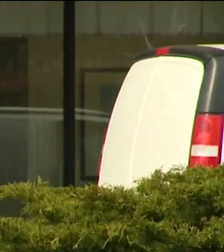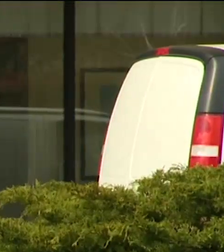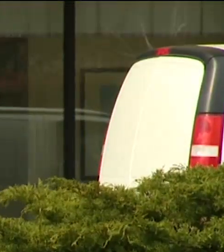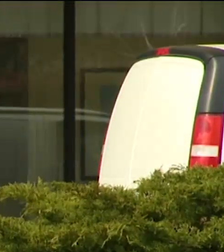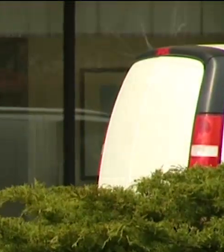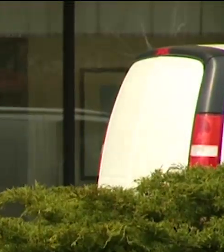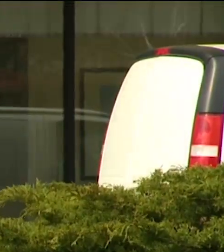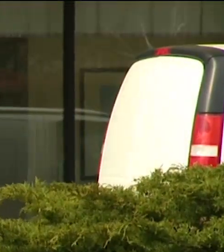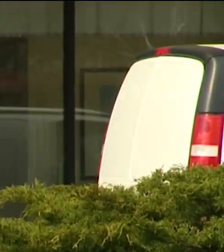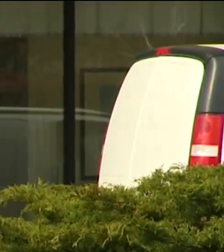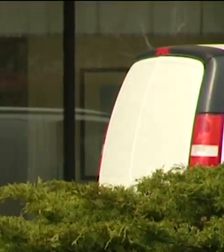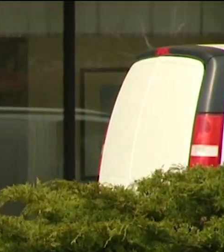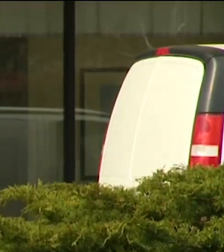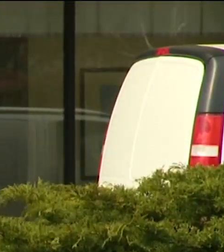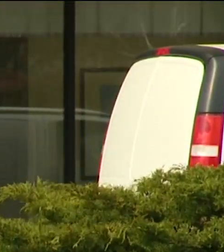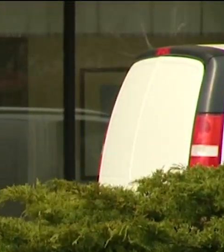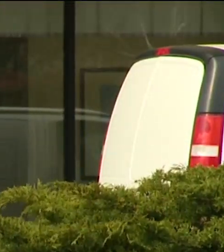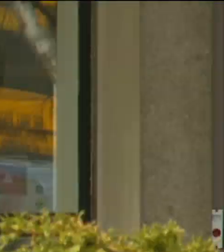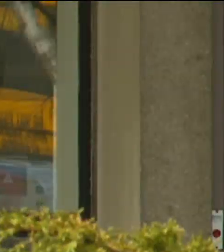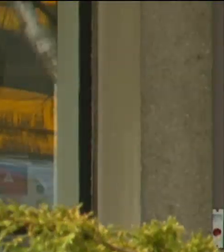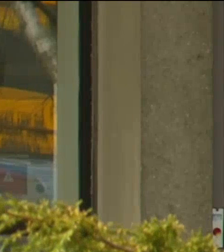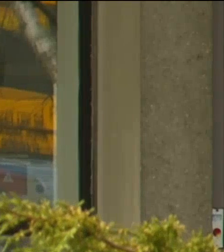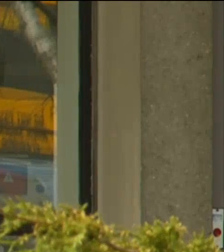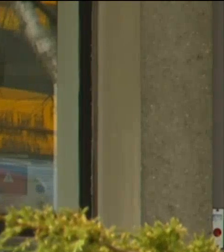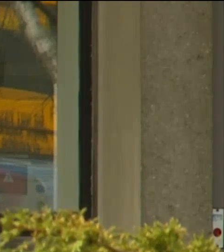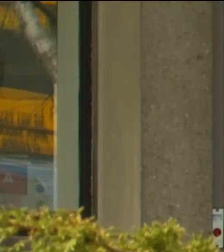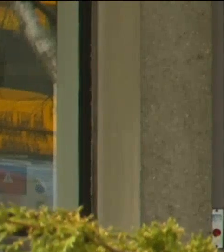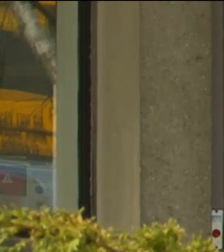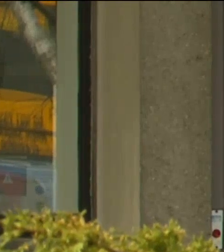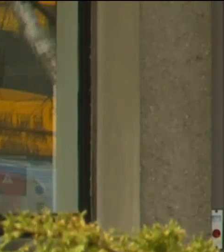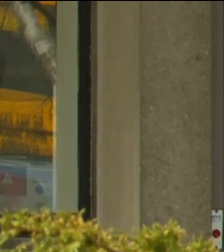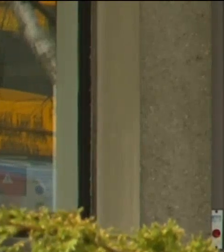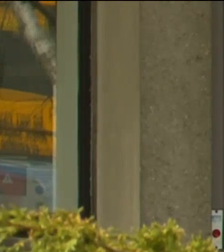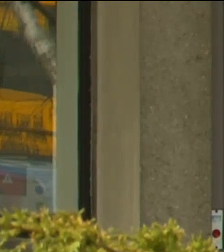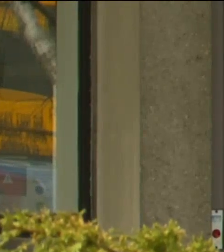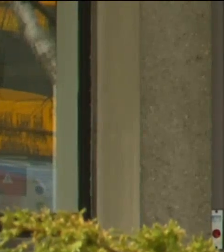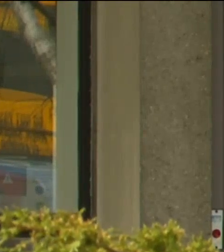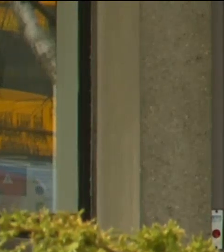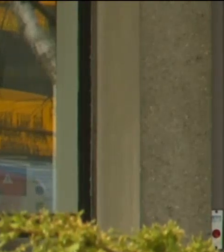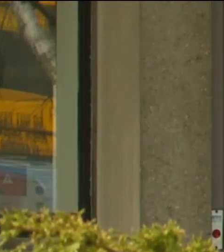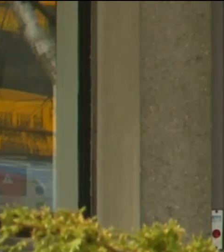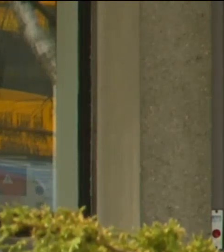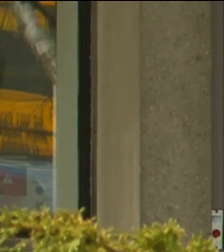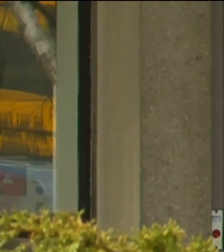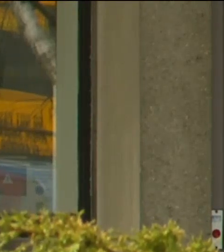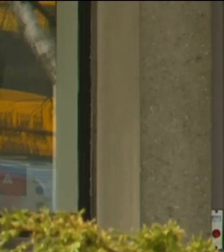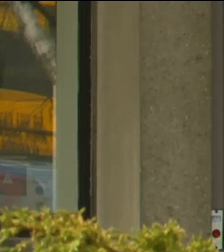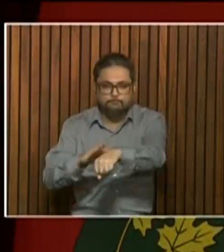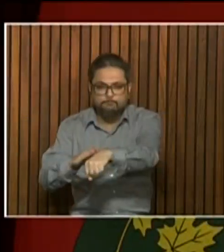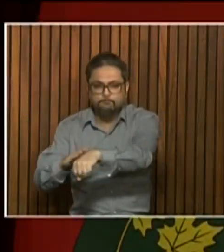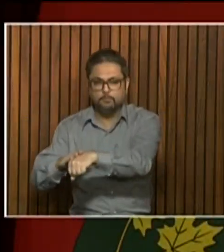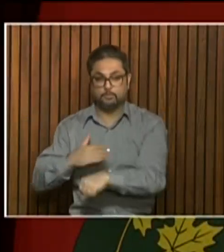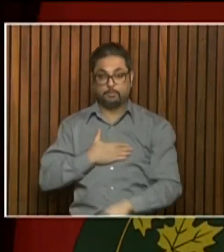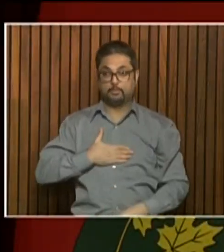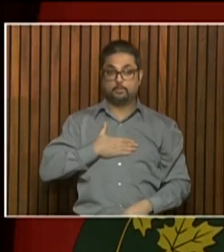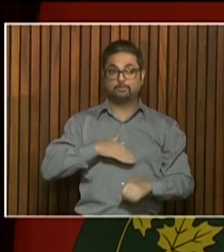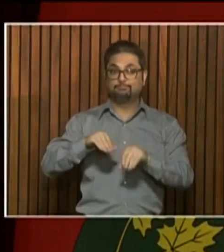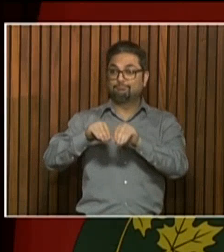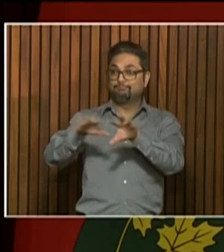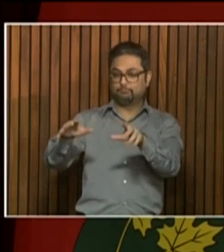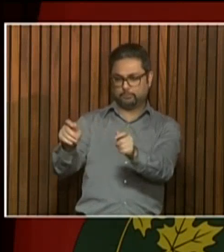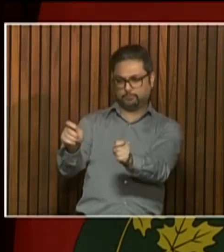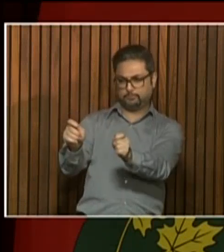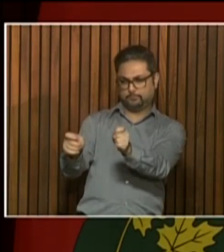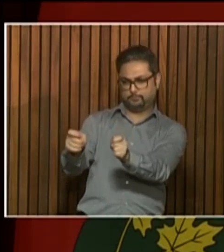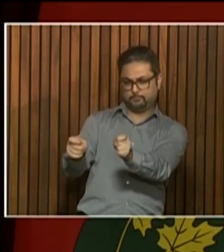Toronto and Anson Place in Hagersville, leading the workers' union to call on the provincial government to take over operations. If we see issues that are